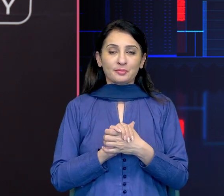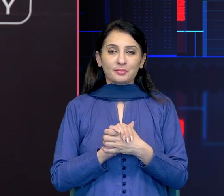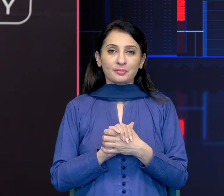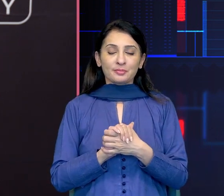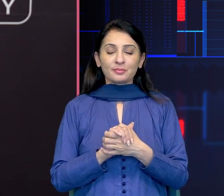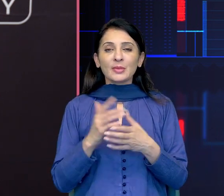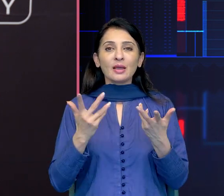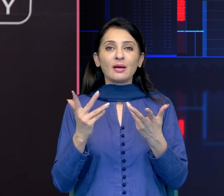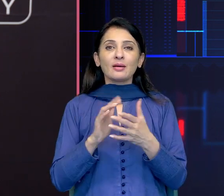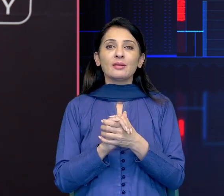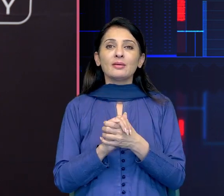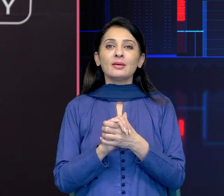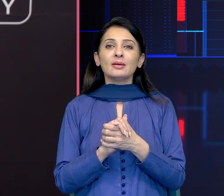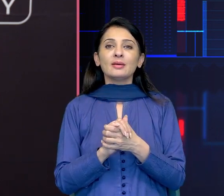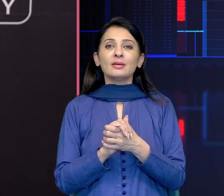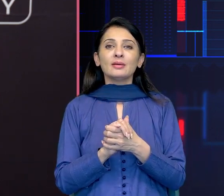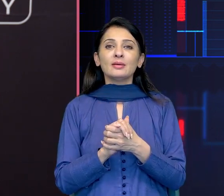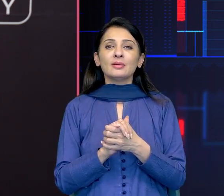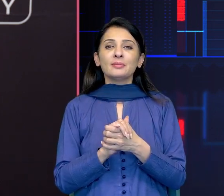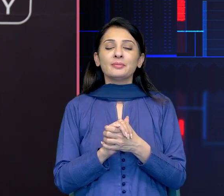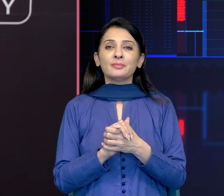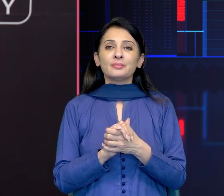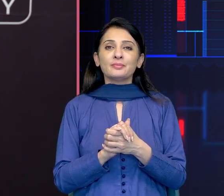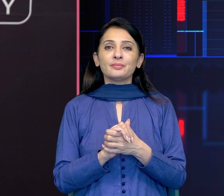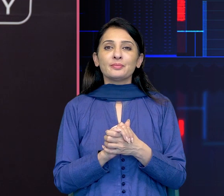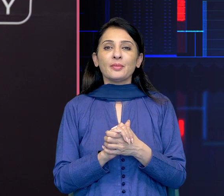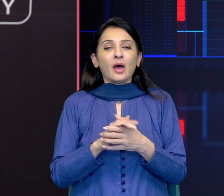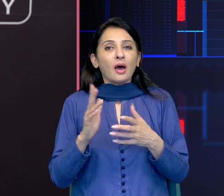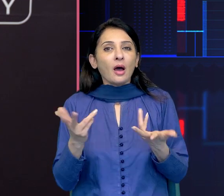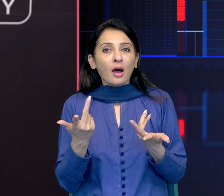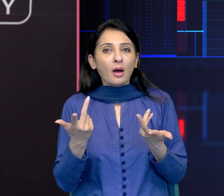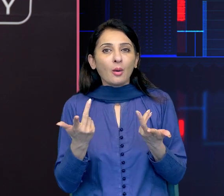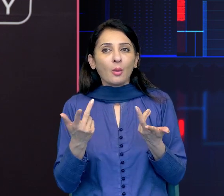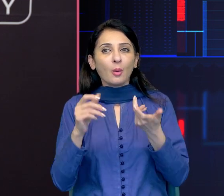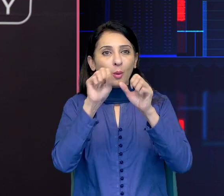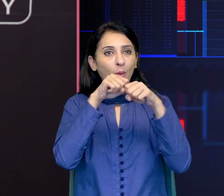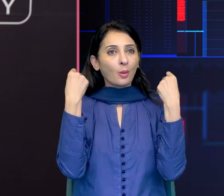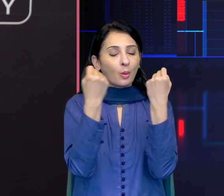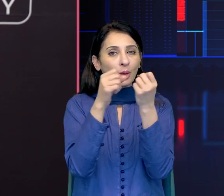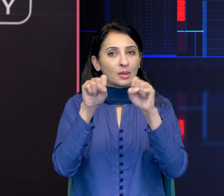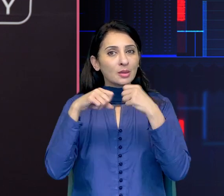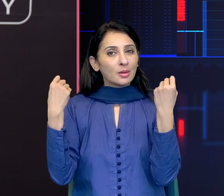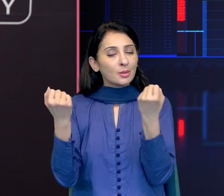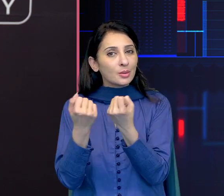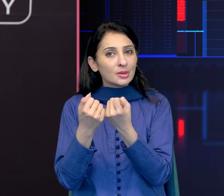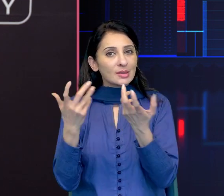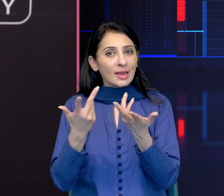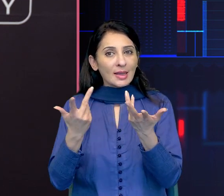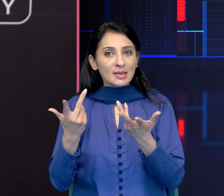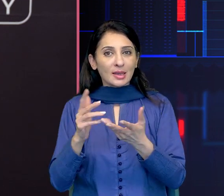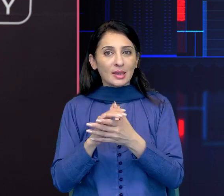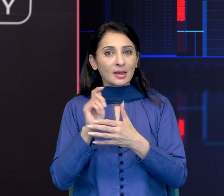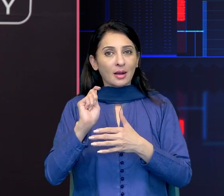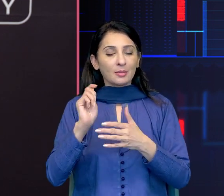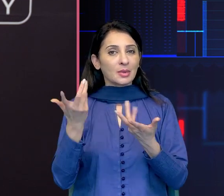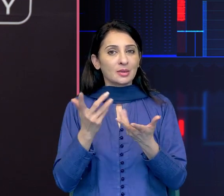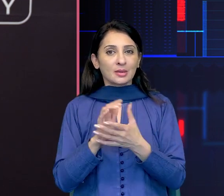really made me feel so happy that he is part of the group. And that was that